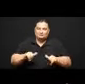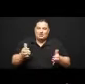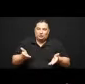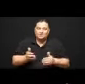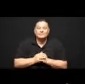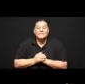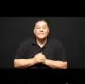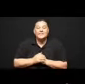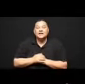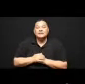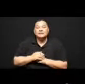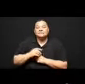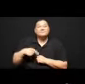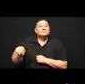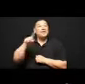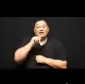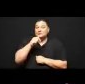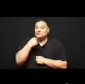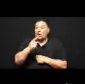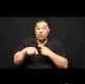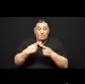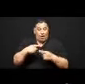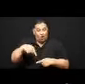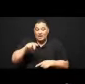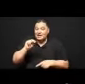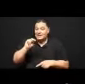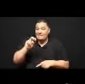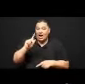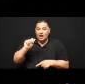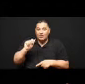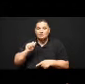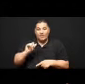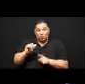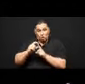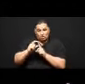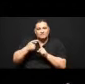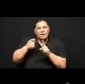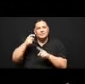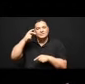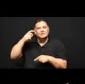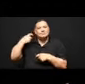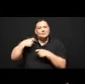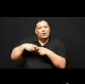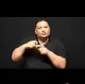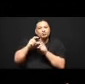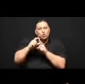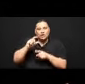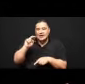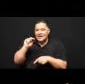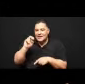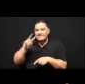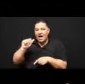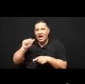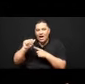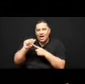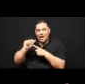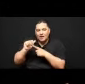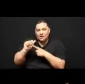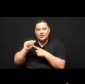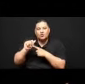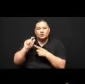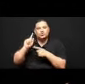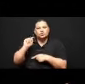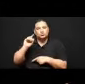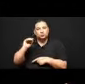What they don't tell you about Nevada, the word, is that it comes from the Spanish verb nevar, to snow. And